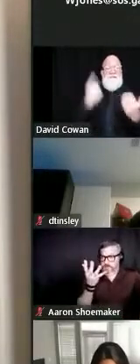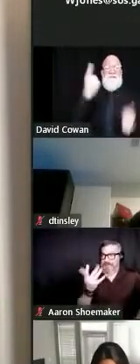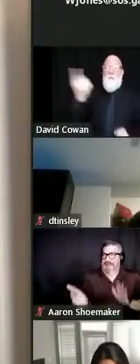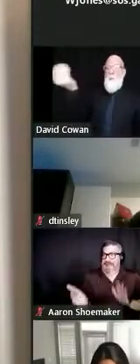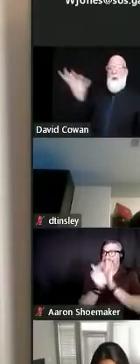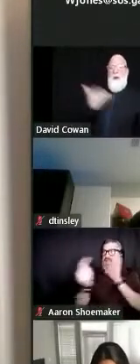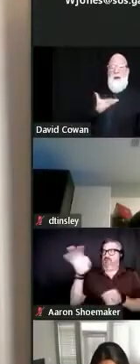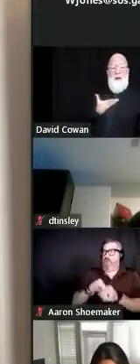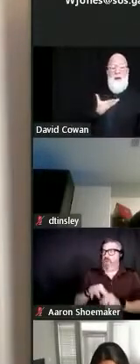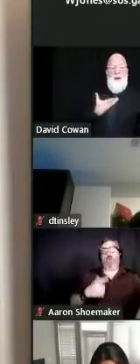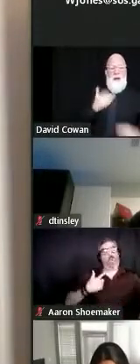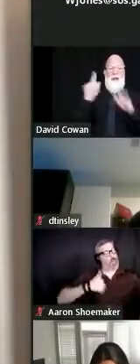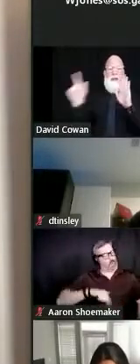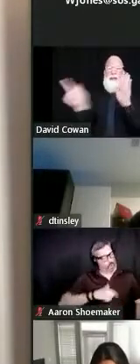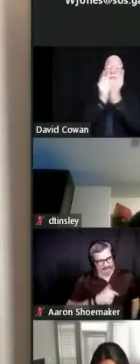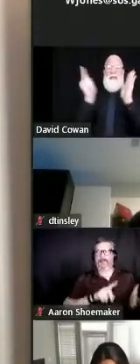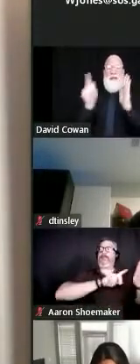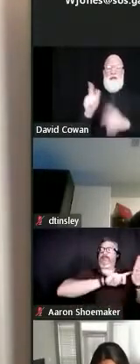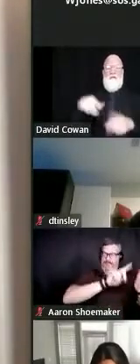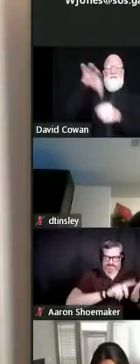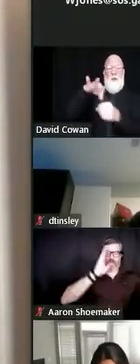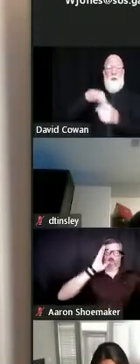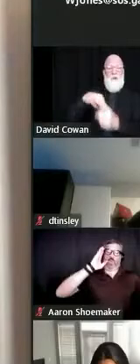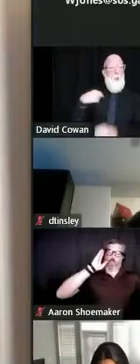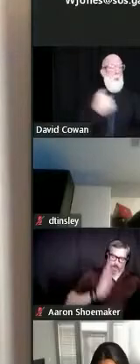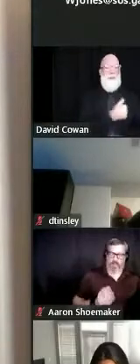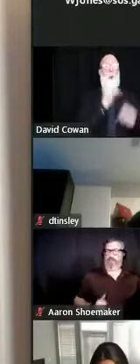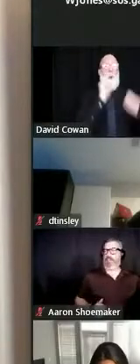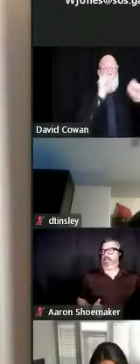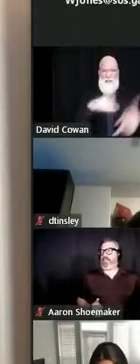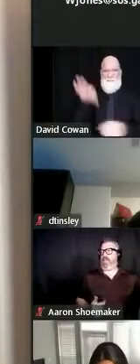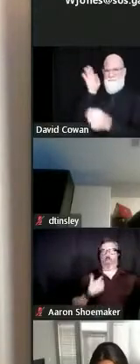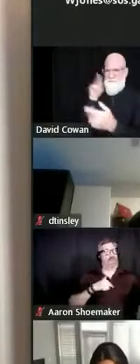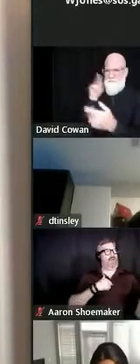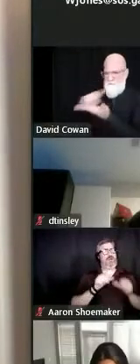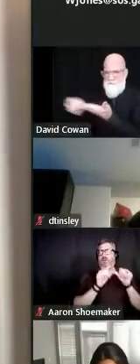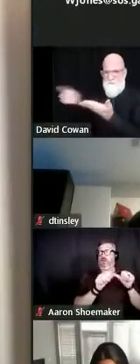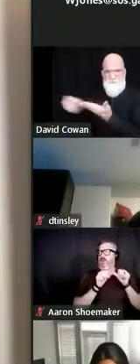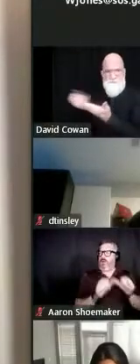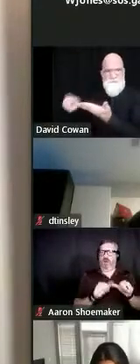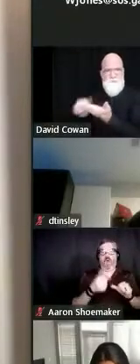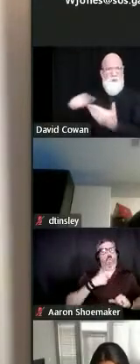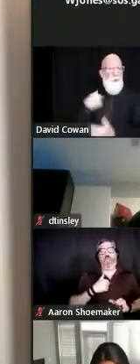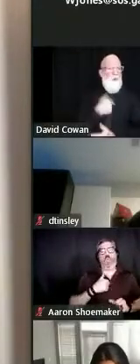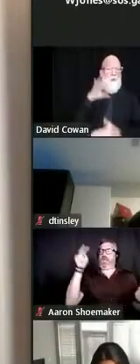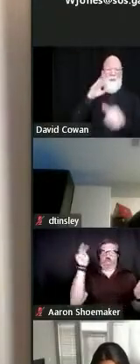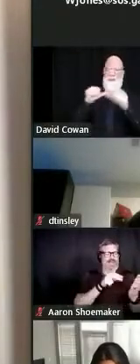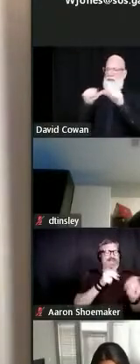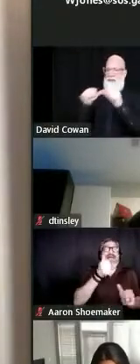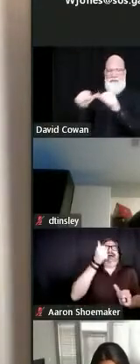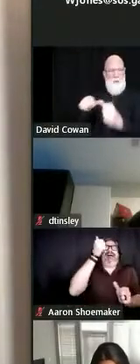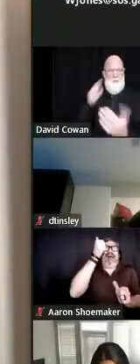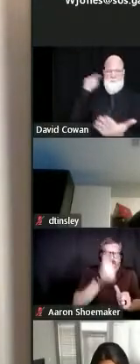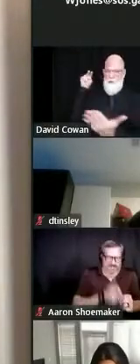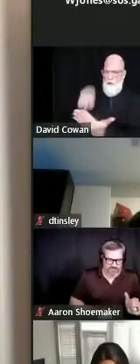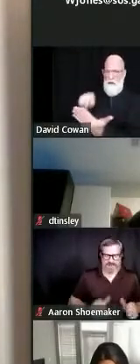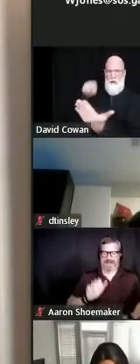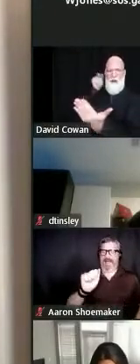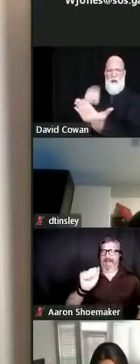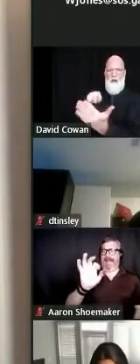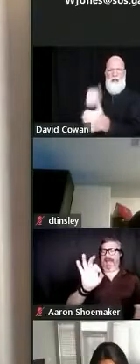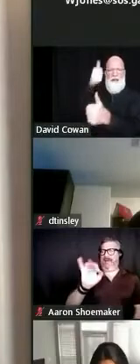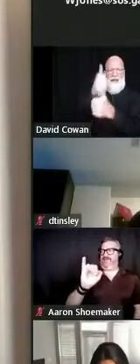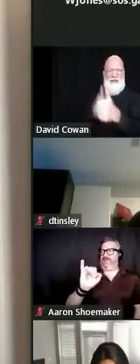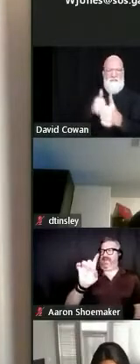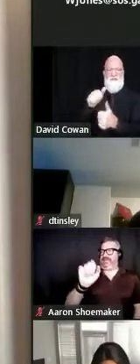illegal so we will investigate those we continue to do so we look at every affidavit we have 23 investigators we have hundreds of different